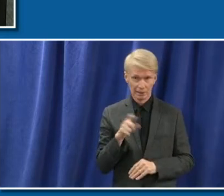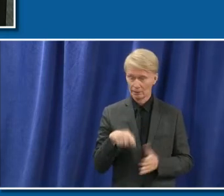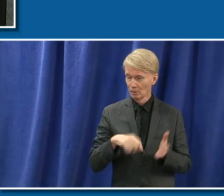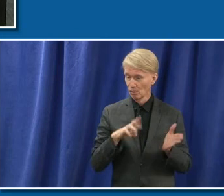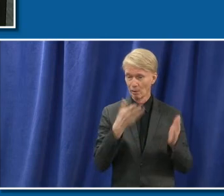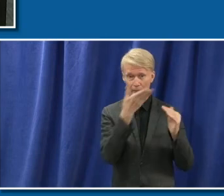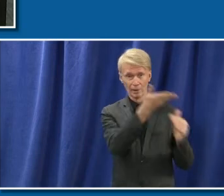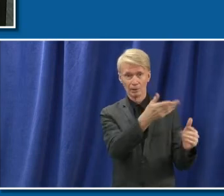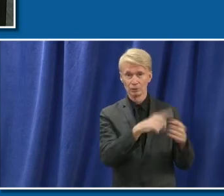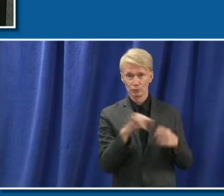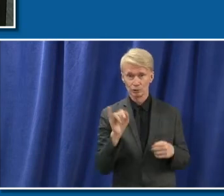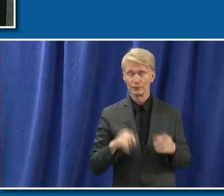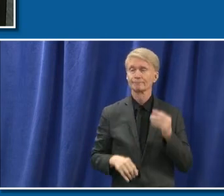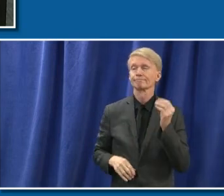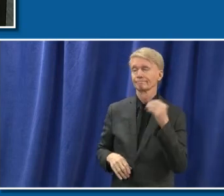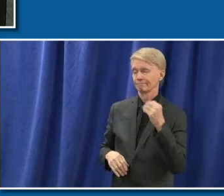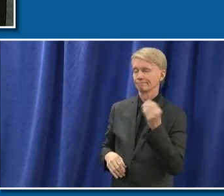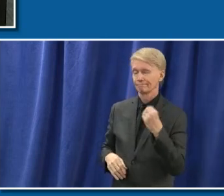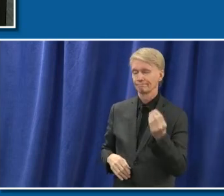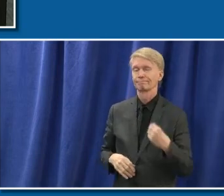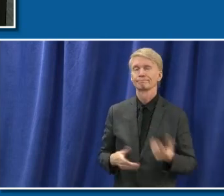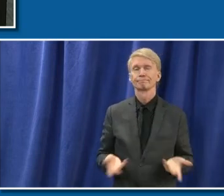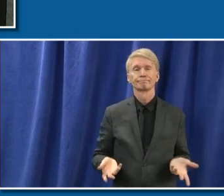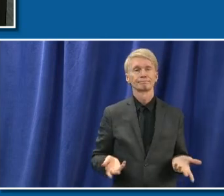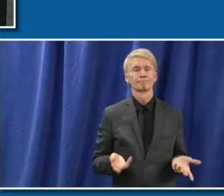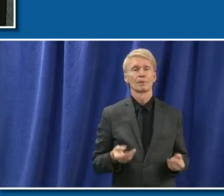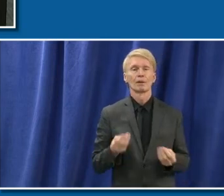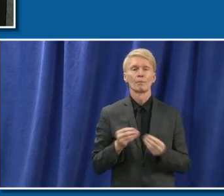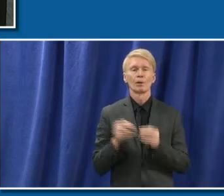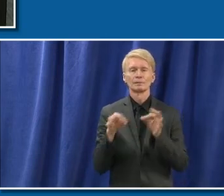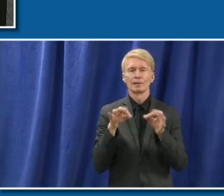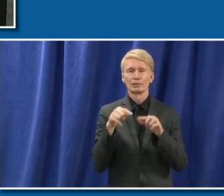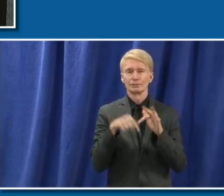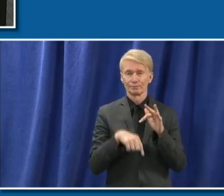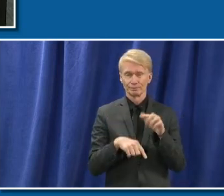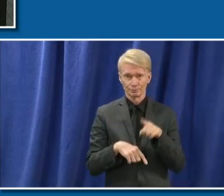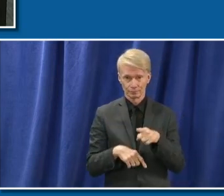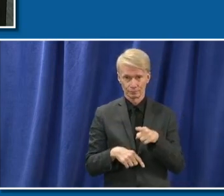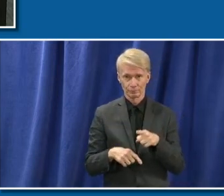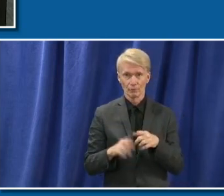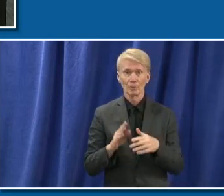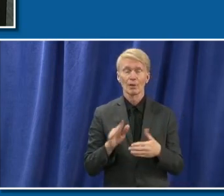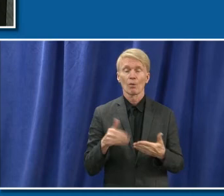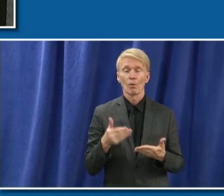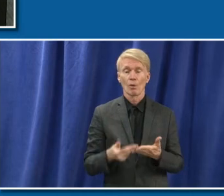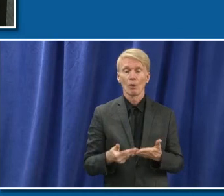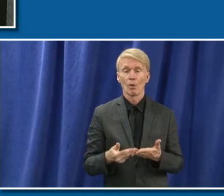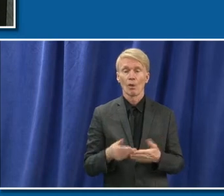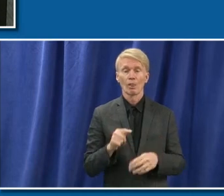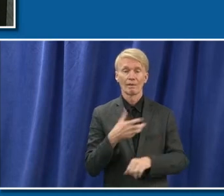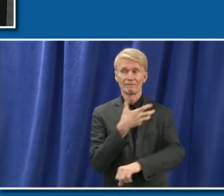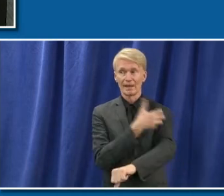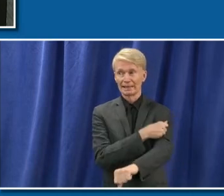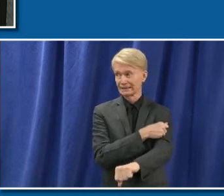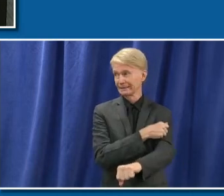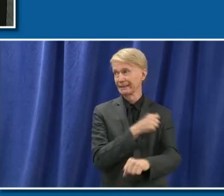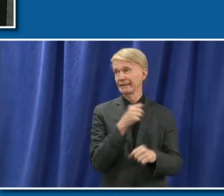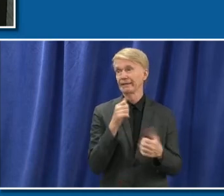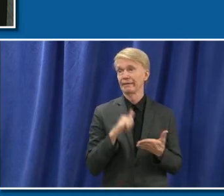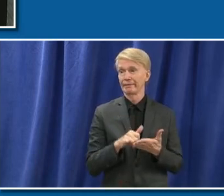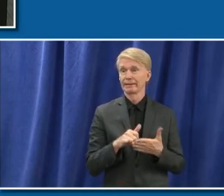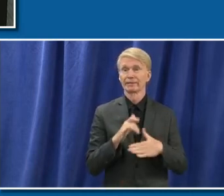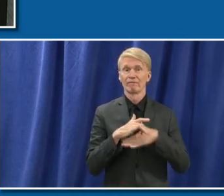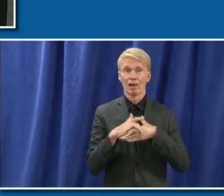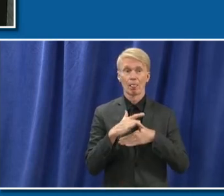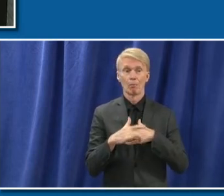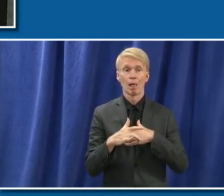charged? Yes, and we can put a little finer point on this, but all of the vaccine that is being made